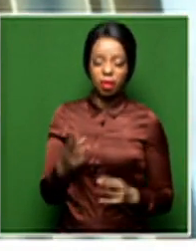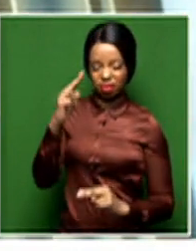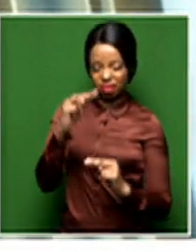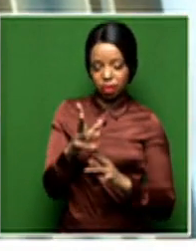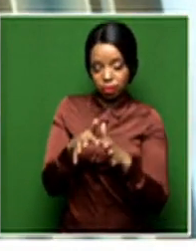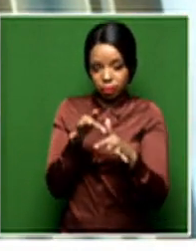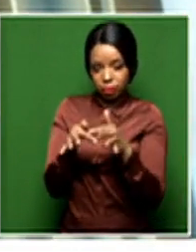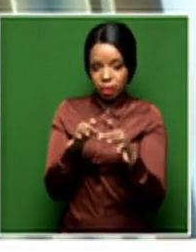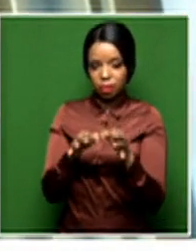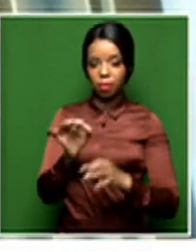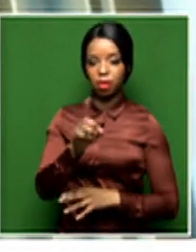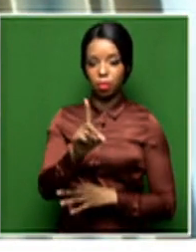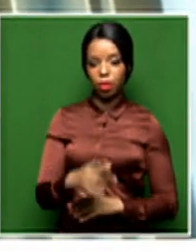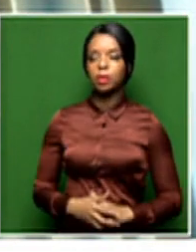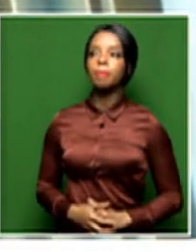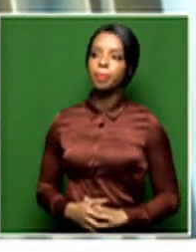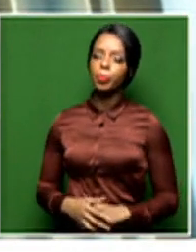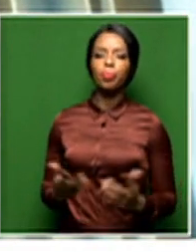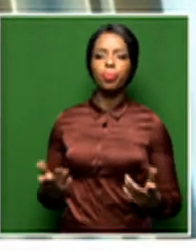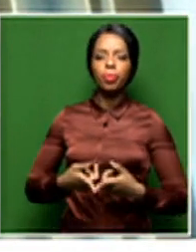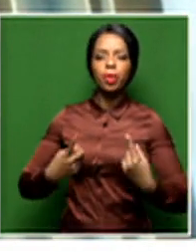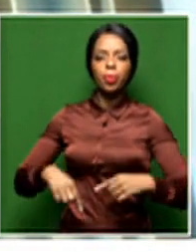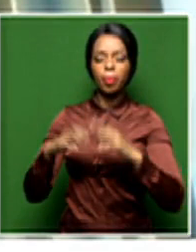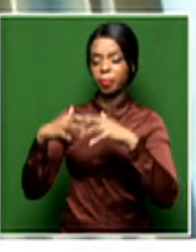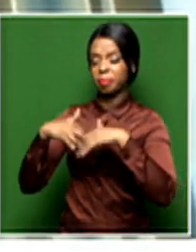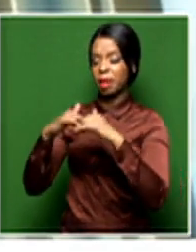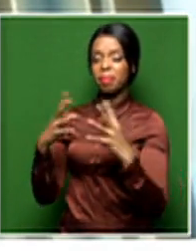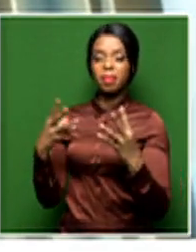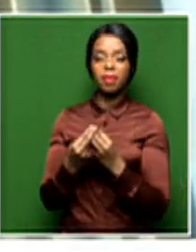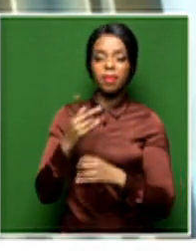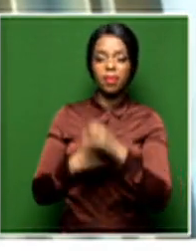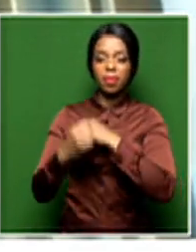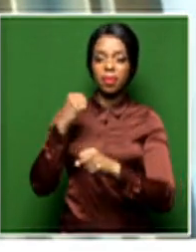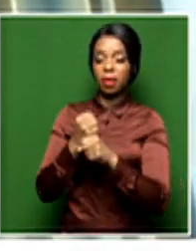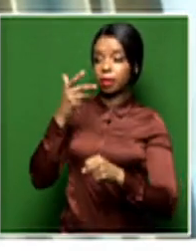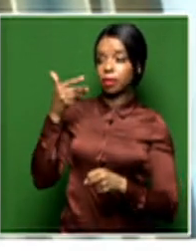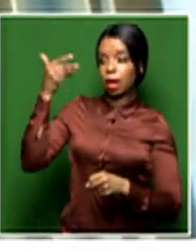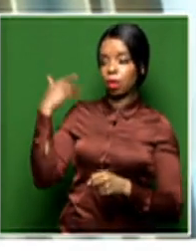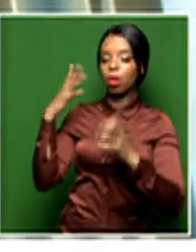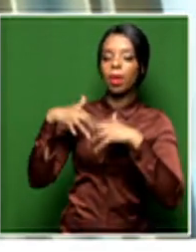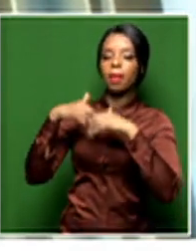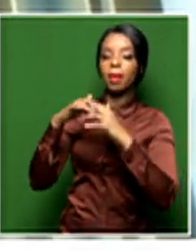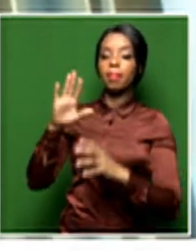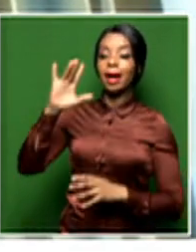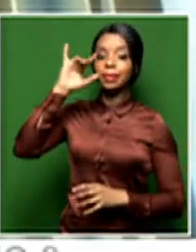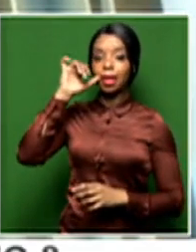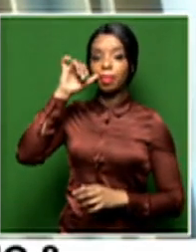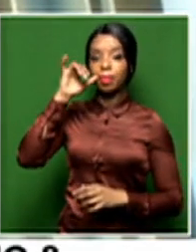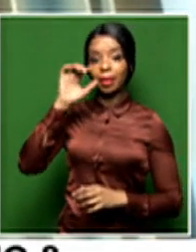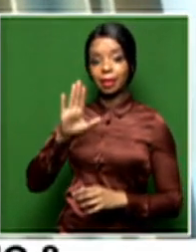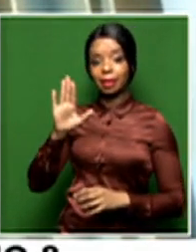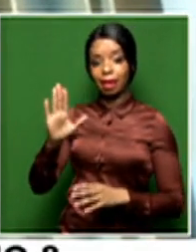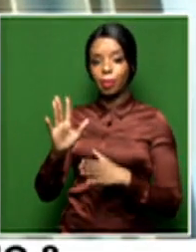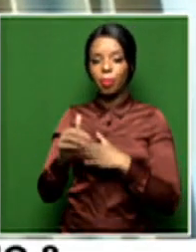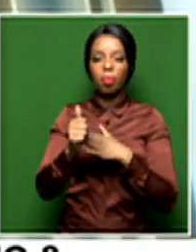you'll be aware that we had established a few years ago at Thabo Mbeki African Leadership Institute, which was primarily